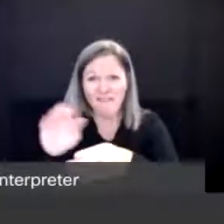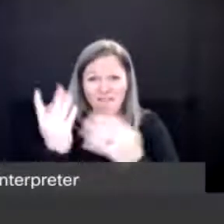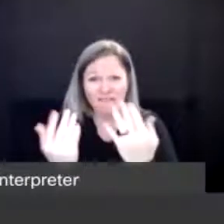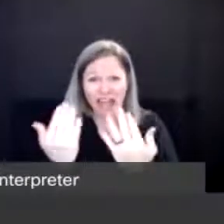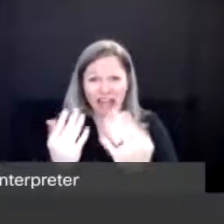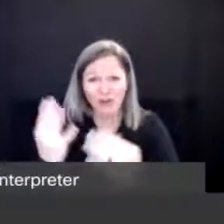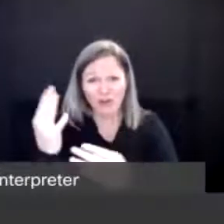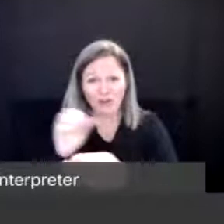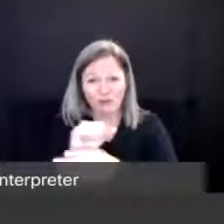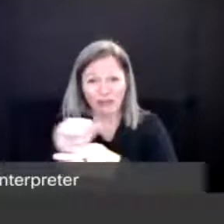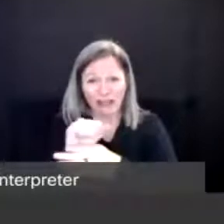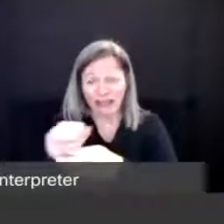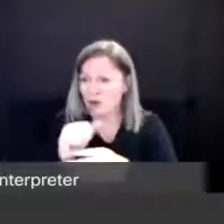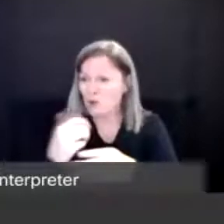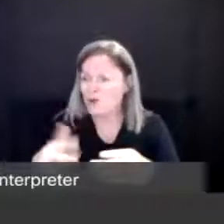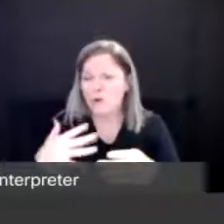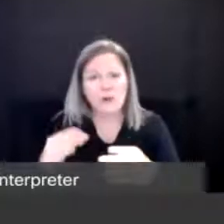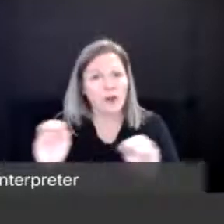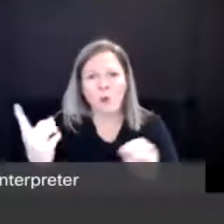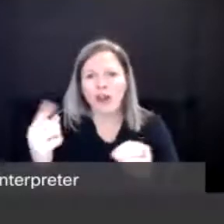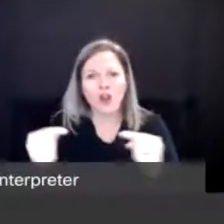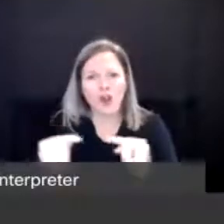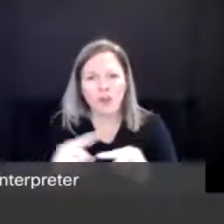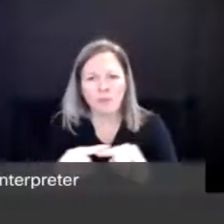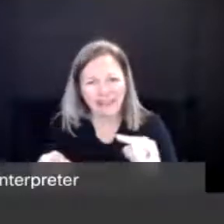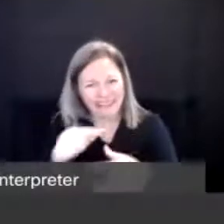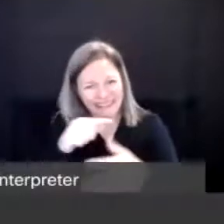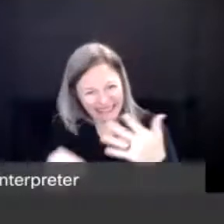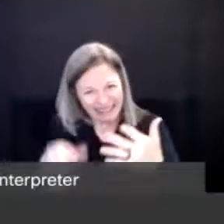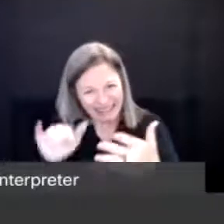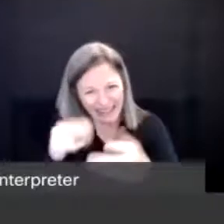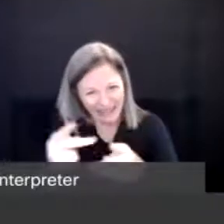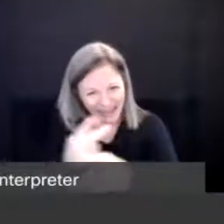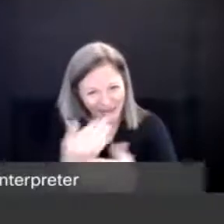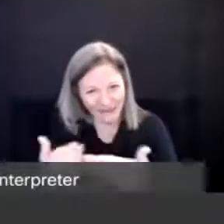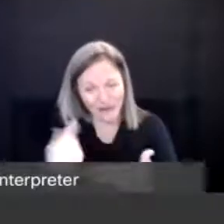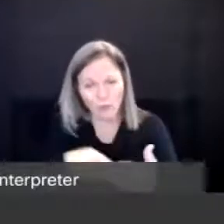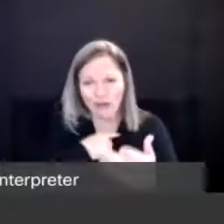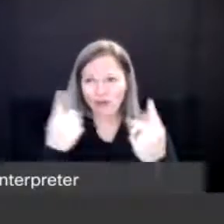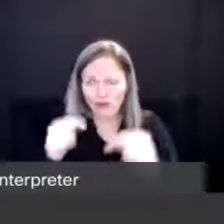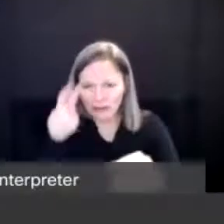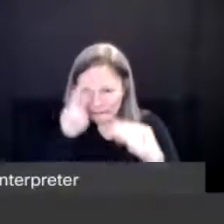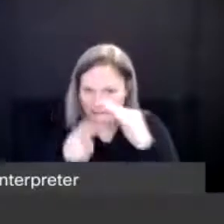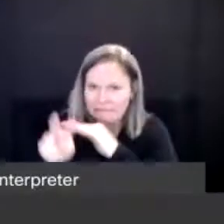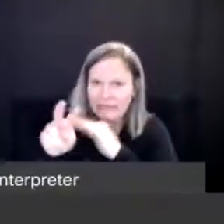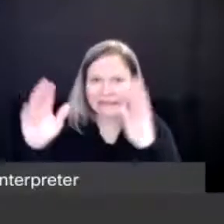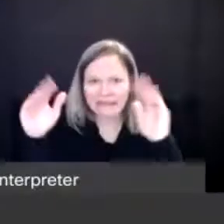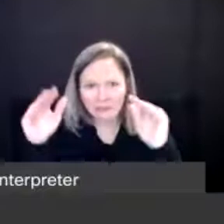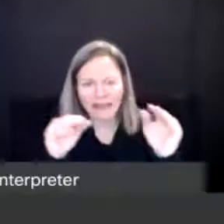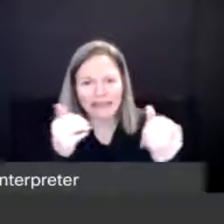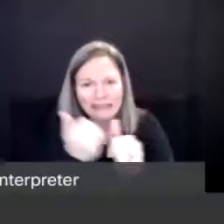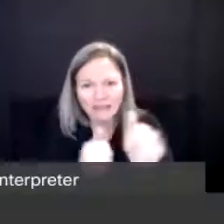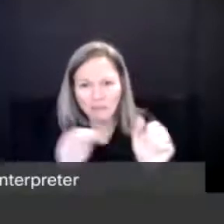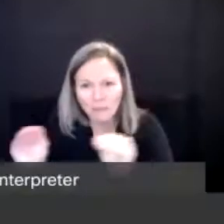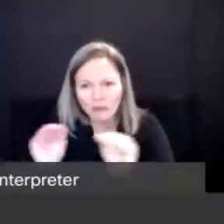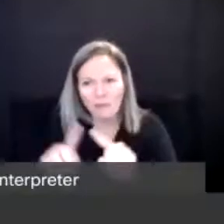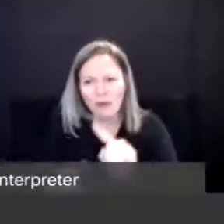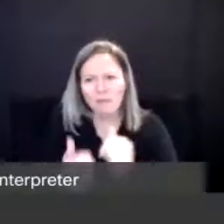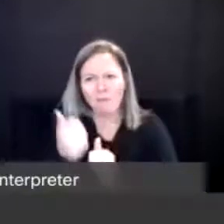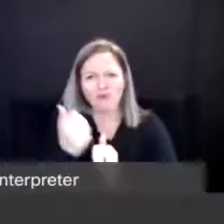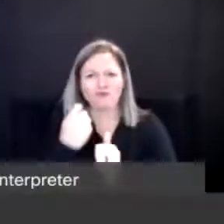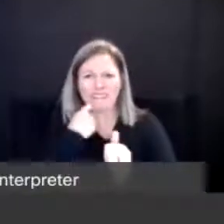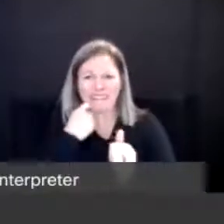hurt. But again, it's those things that we're trying to anticipate every move. And probably most recently with